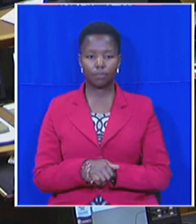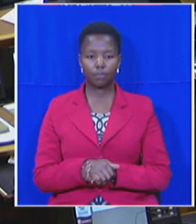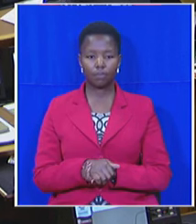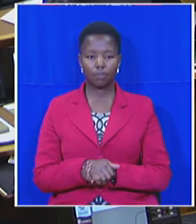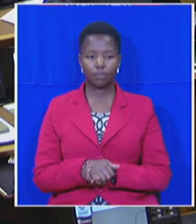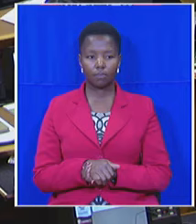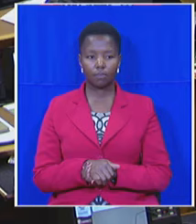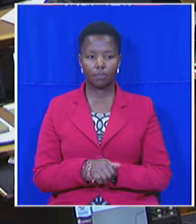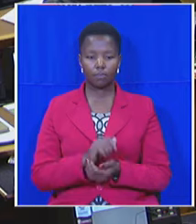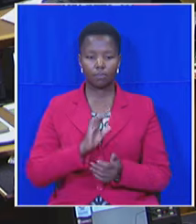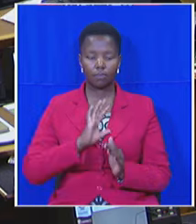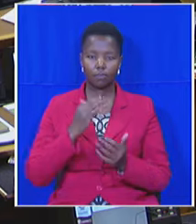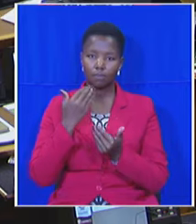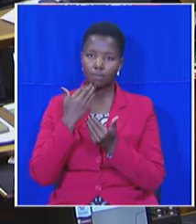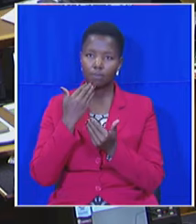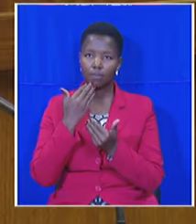Ke lebohe